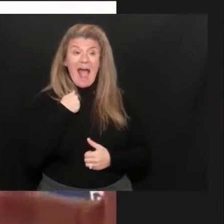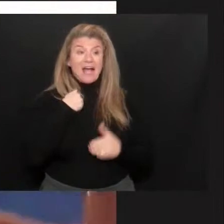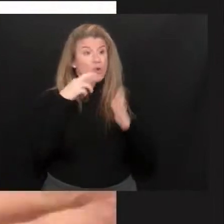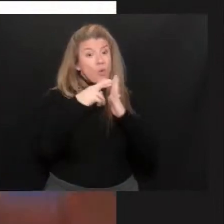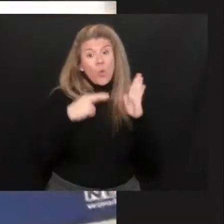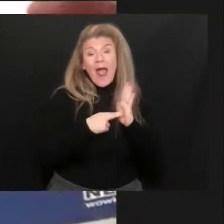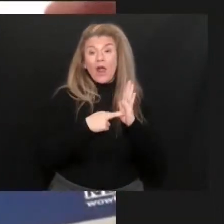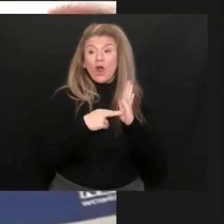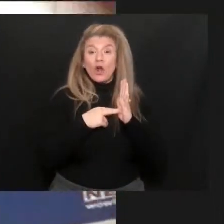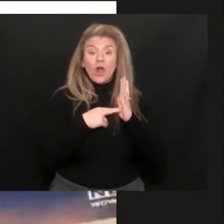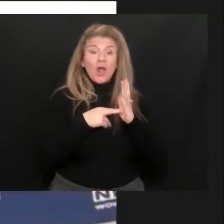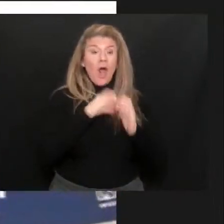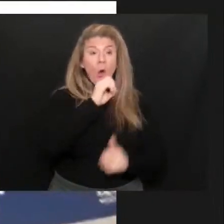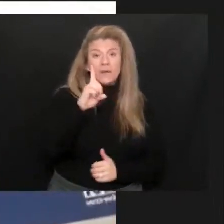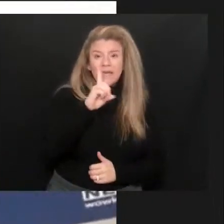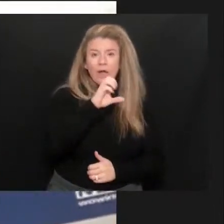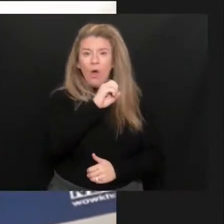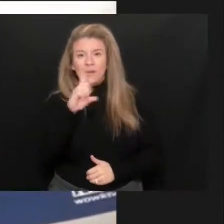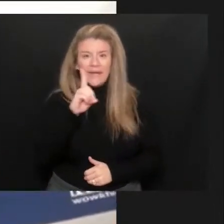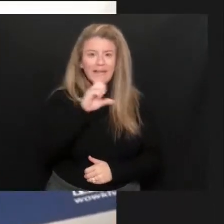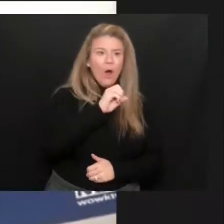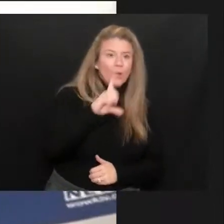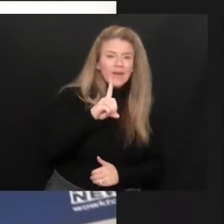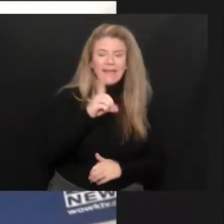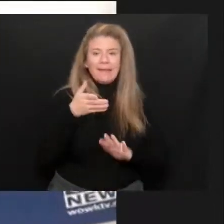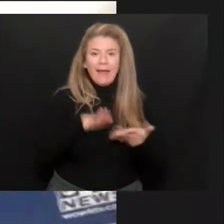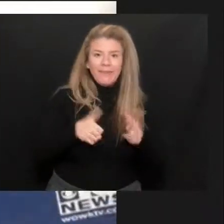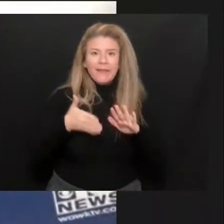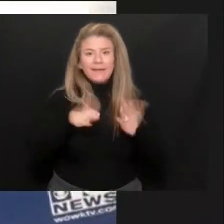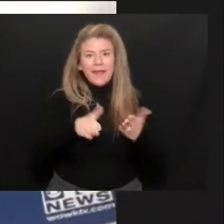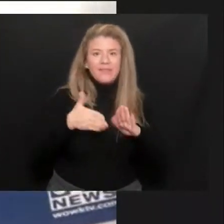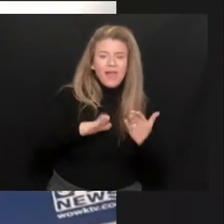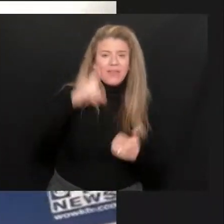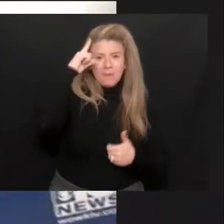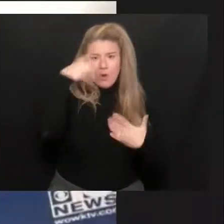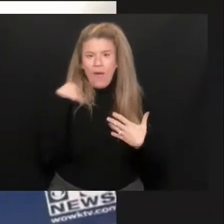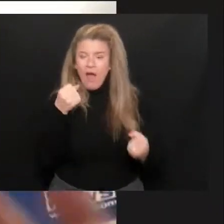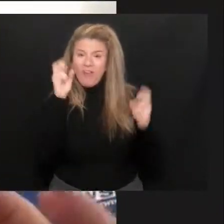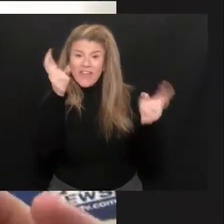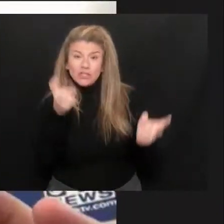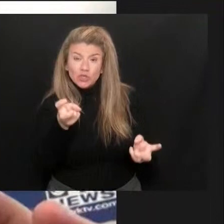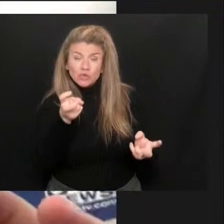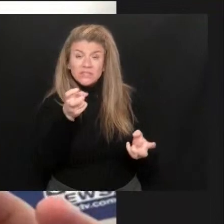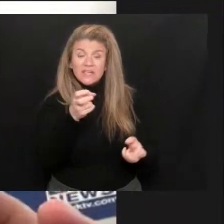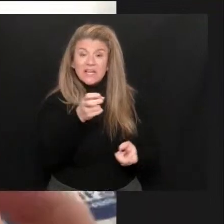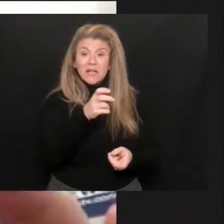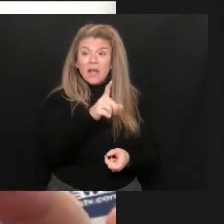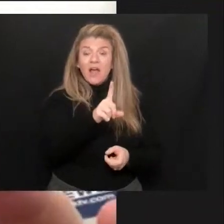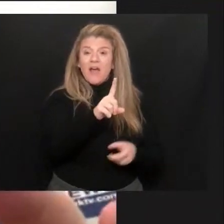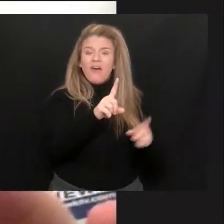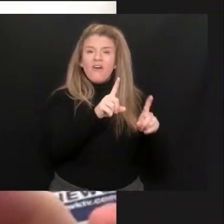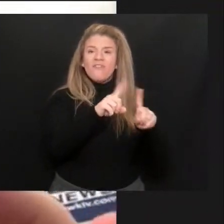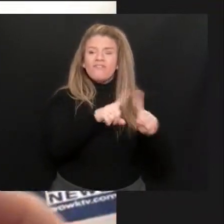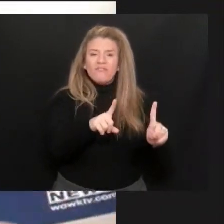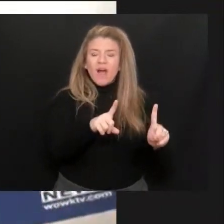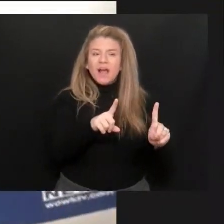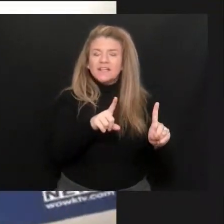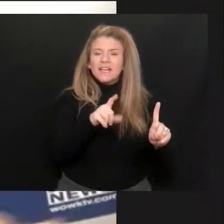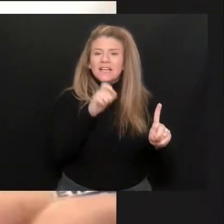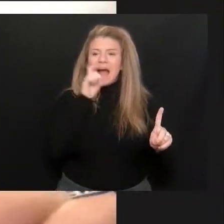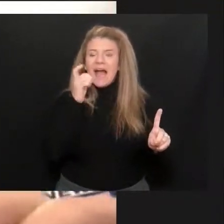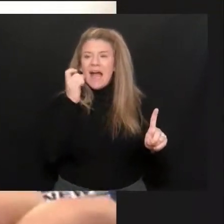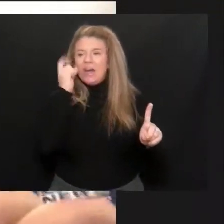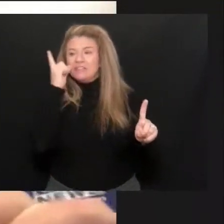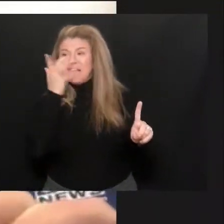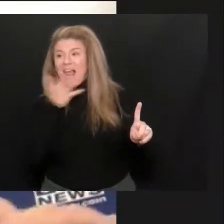of overdose deaths, and other mental health issues. Aside from the quantitative part of it, are we getting